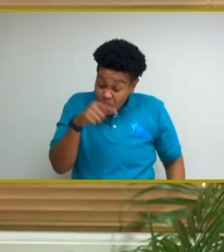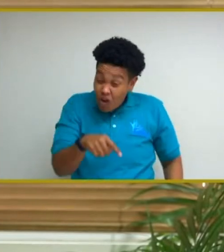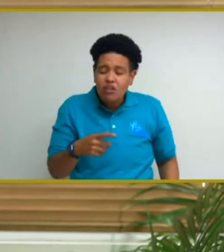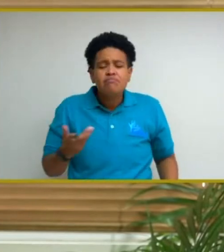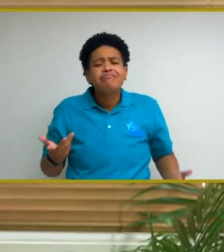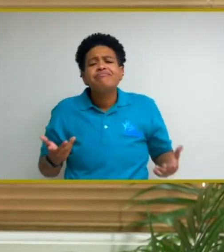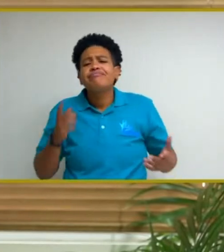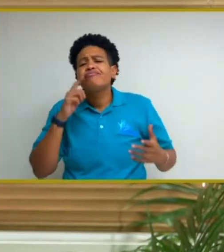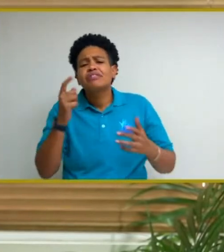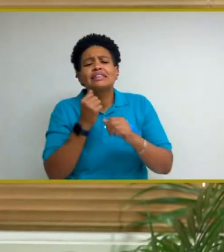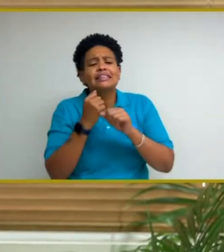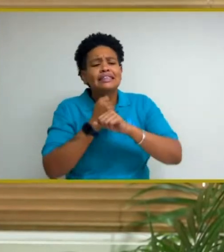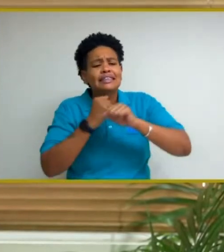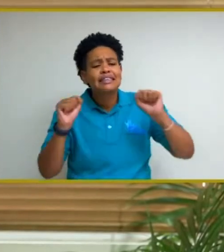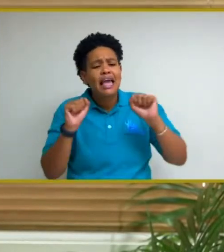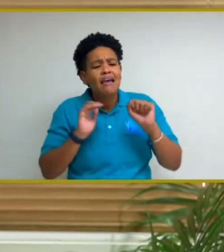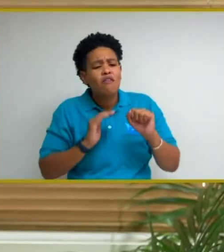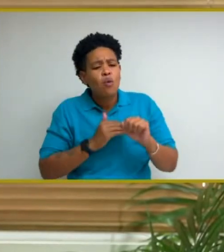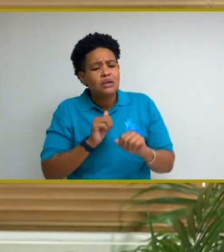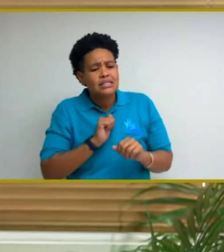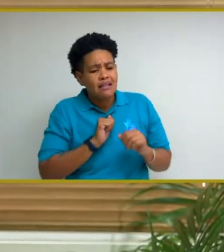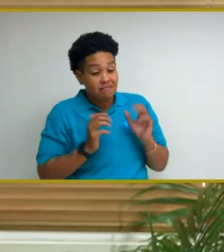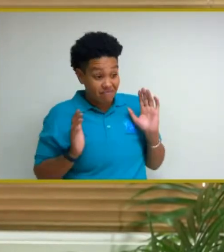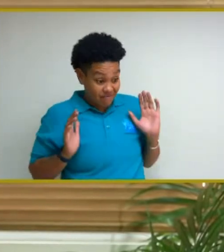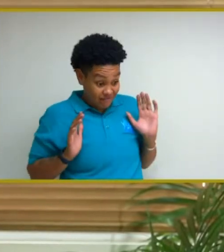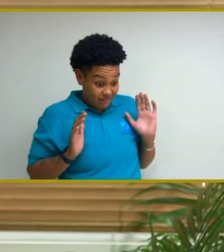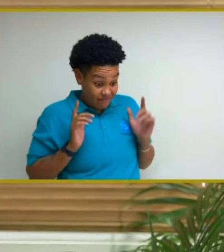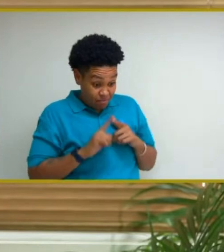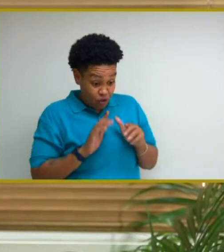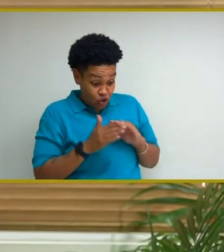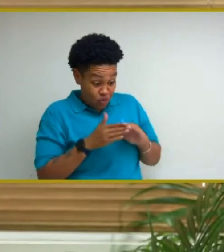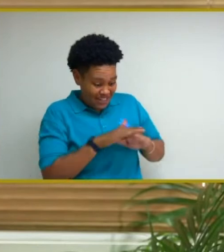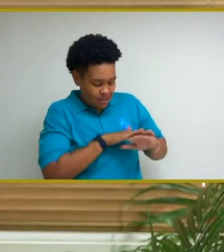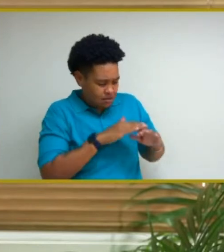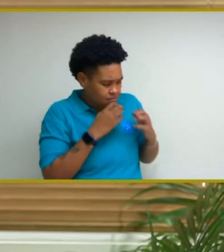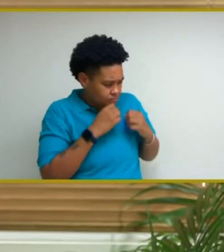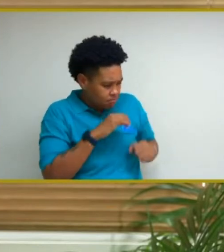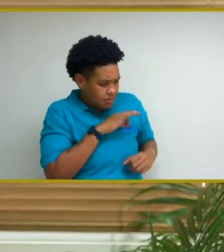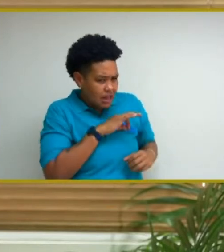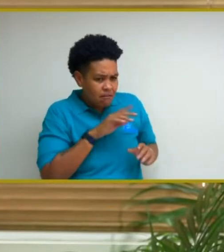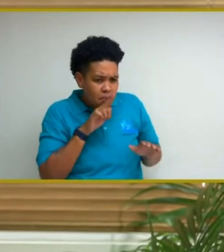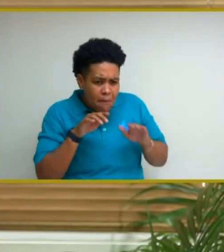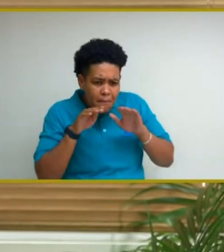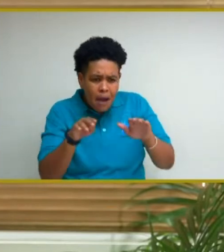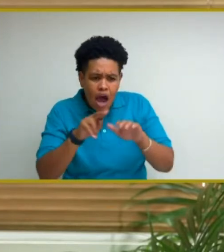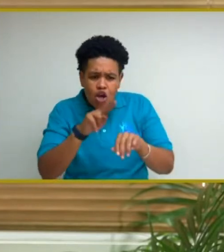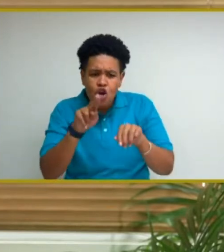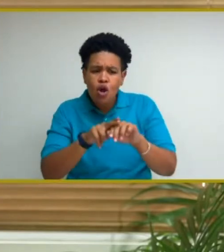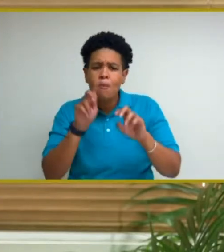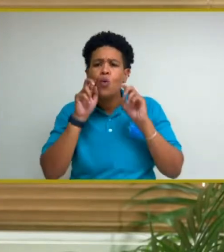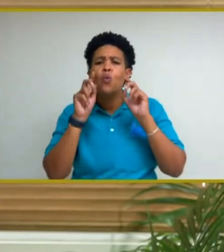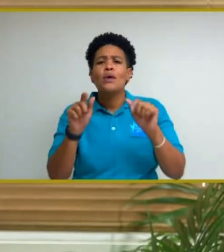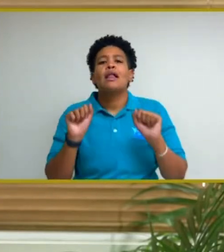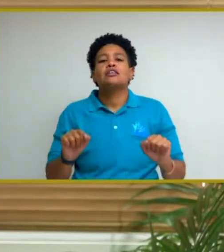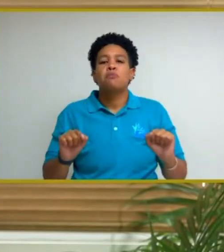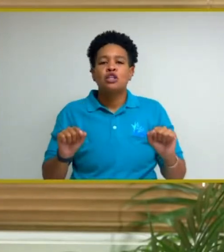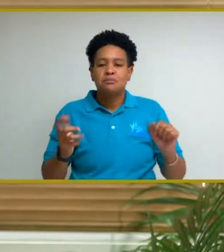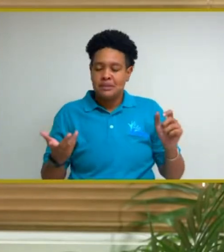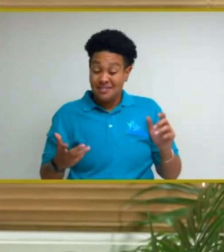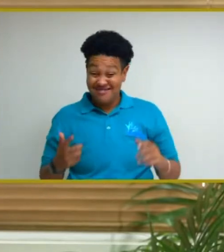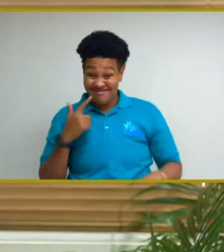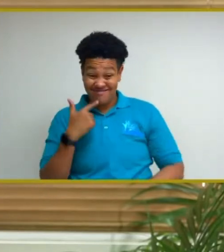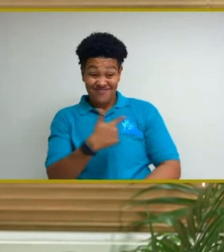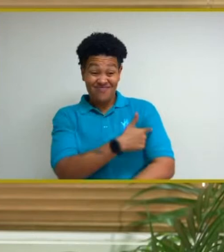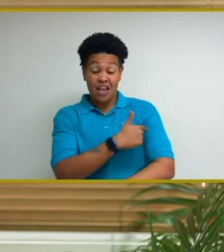to save ourselves and our country and restore normality as quickly as possible.